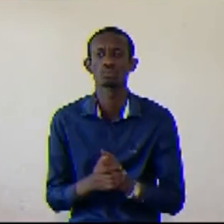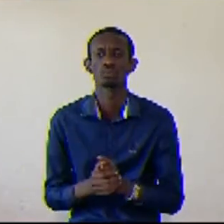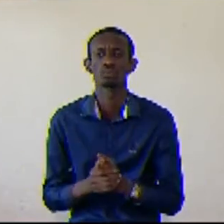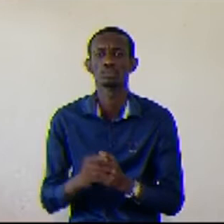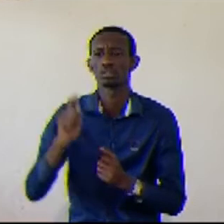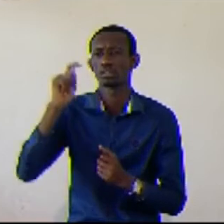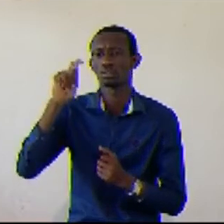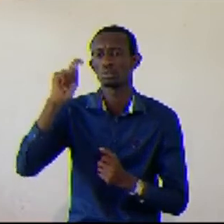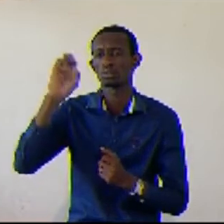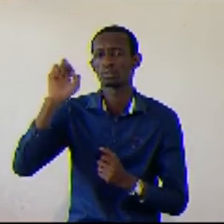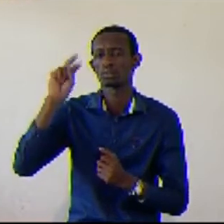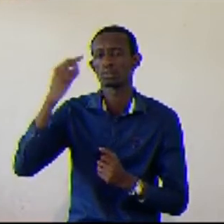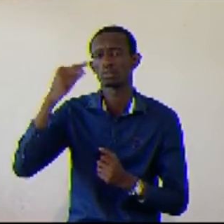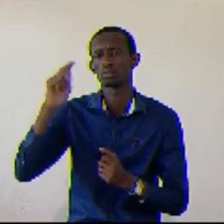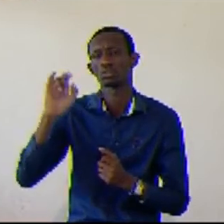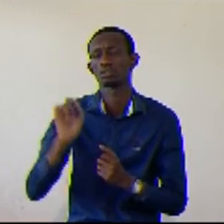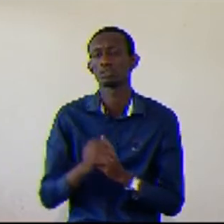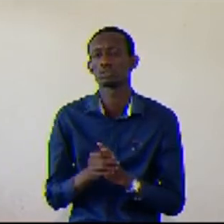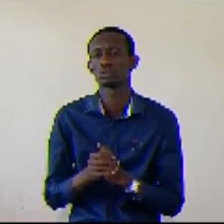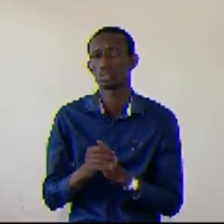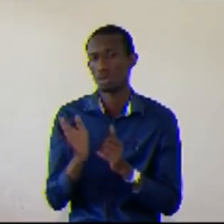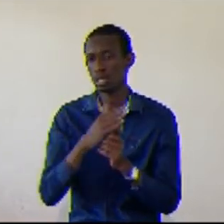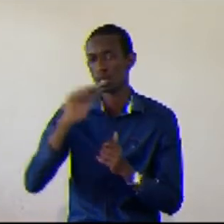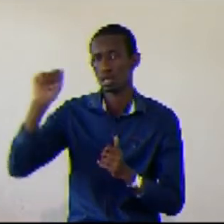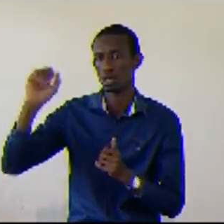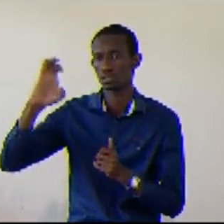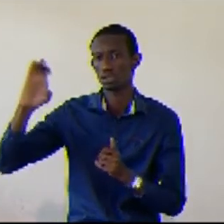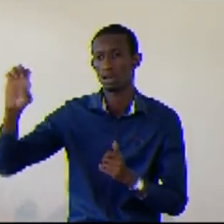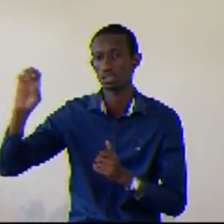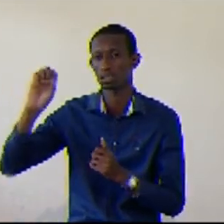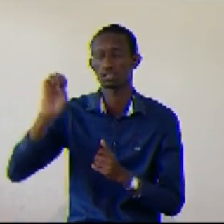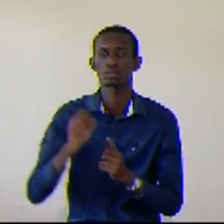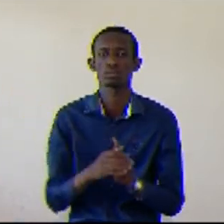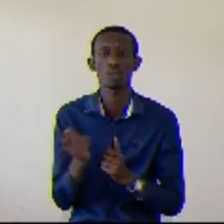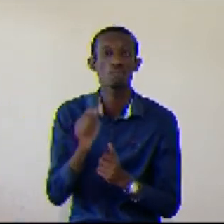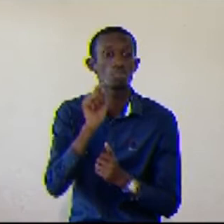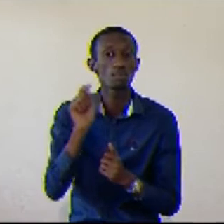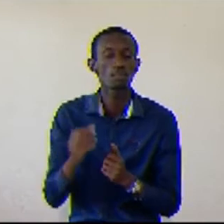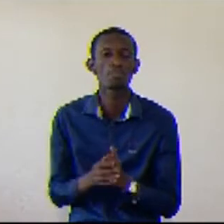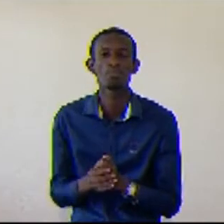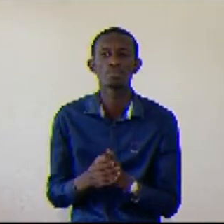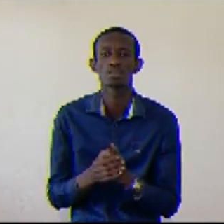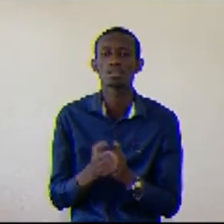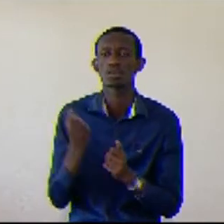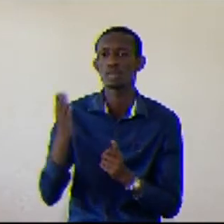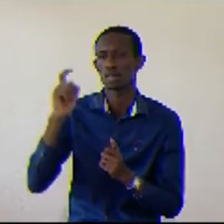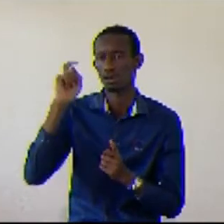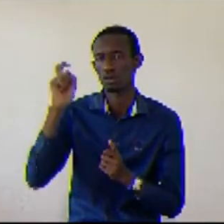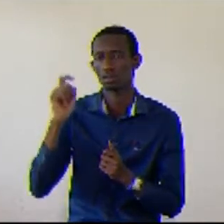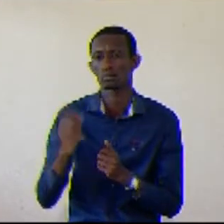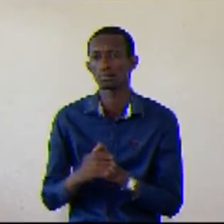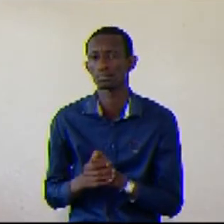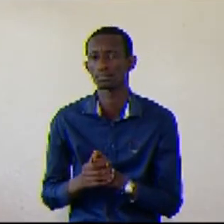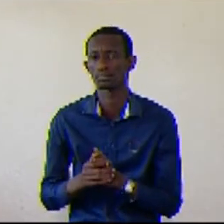the x-axis, I have the point, and that point is x0,